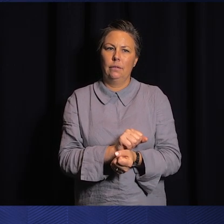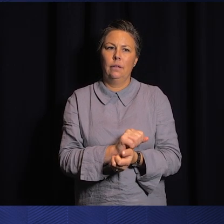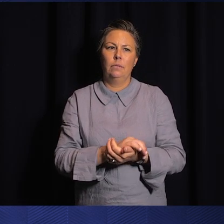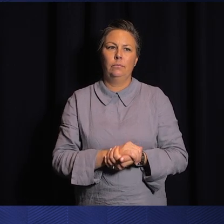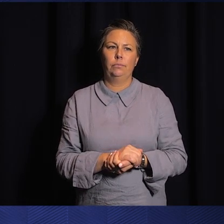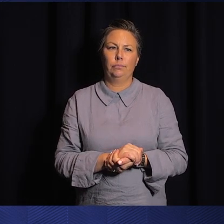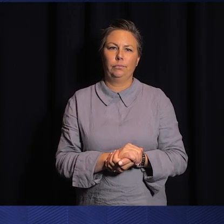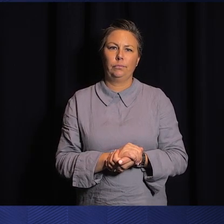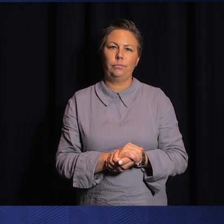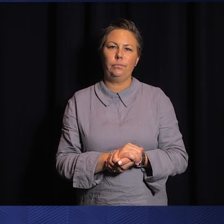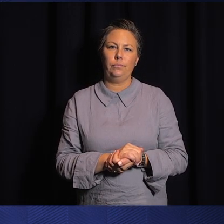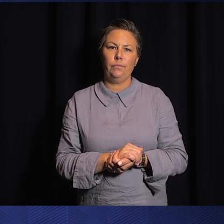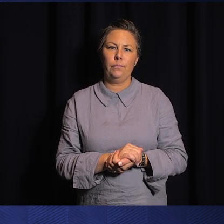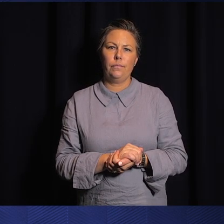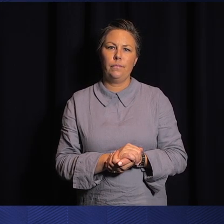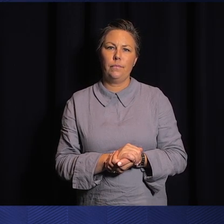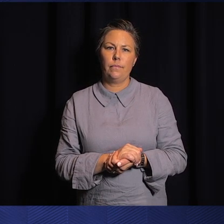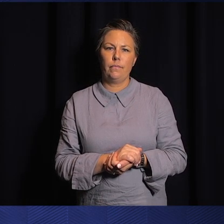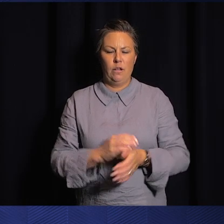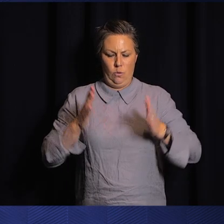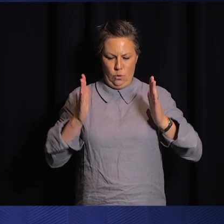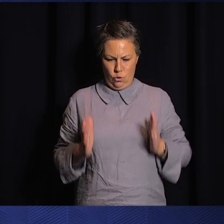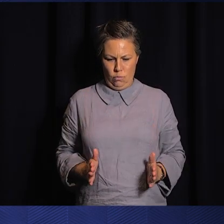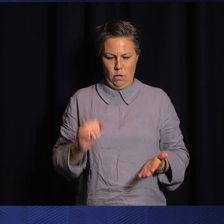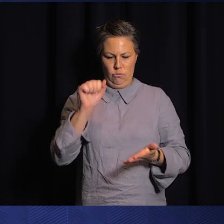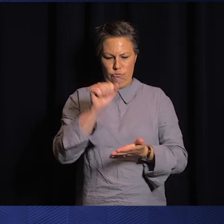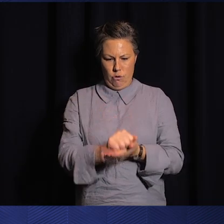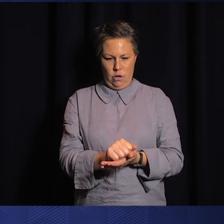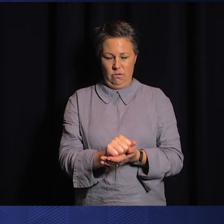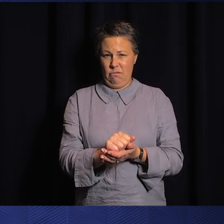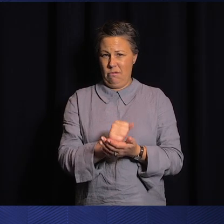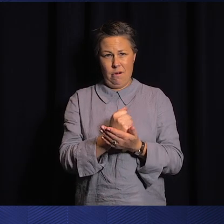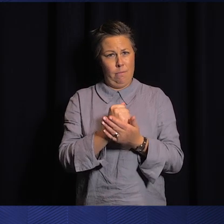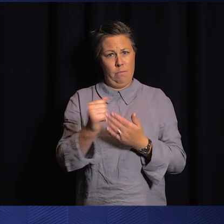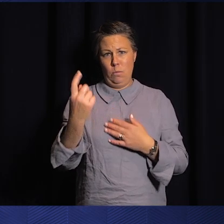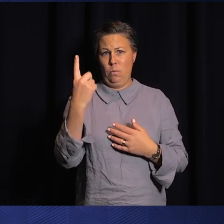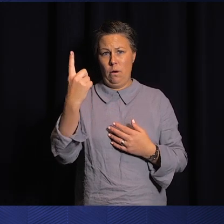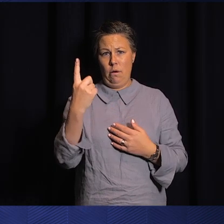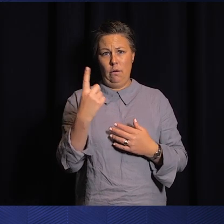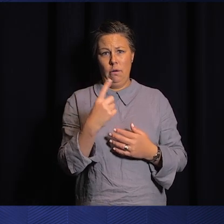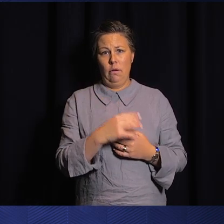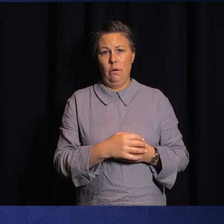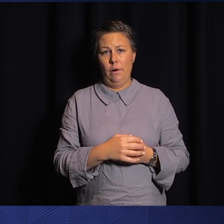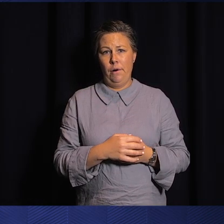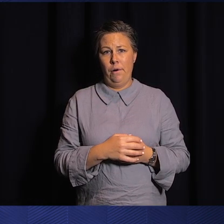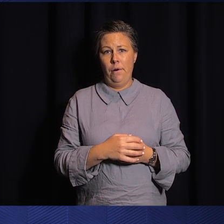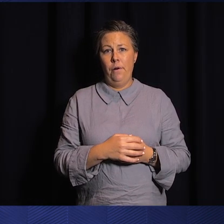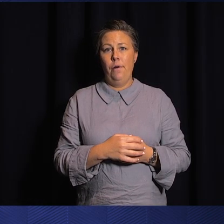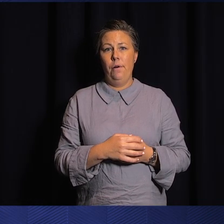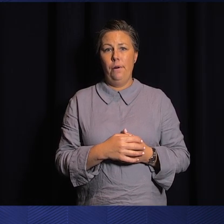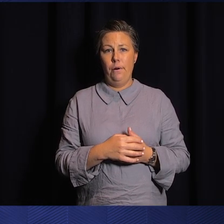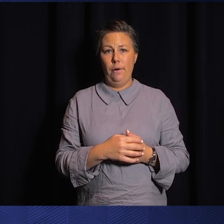the institutionalization of human rights in governance. And this has to include, last but not the